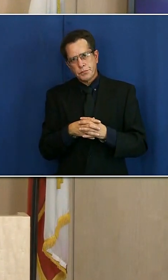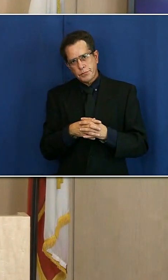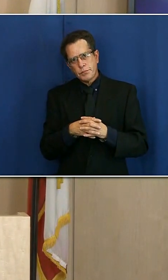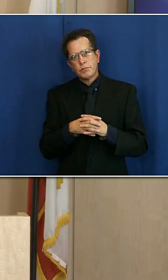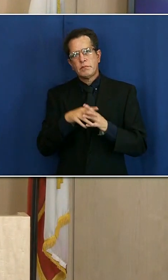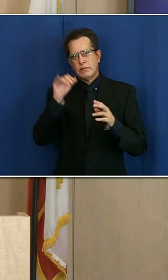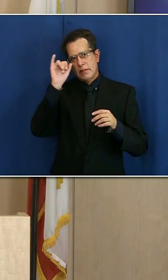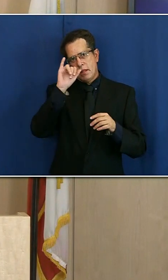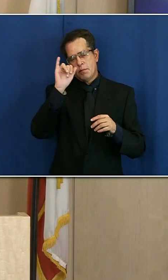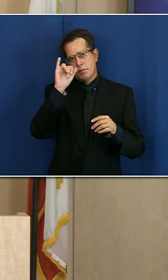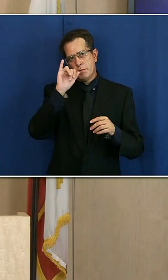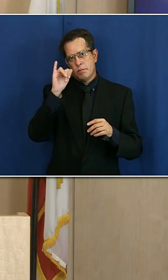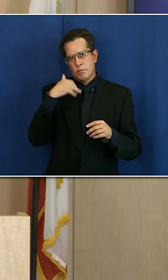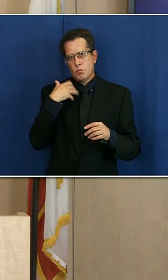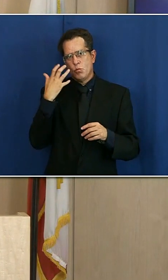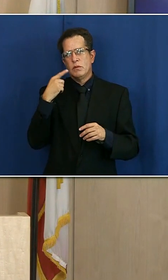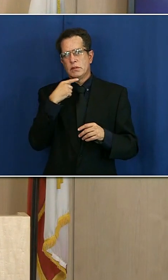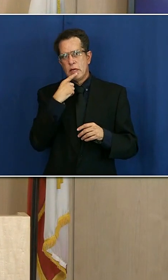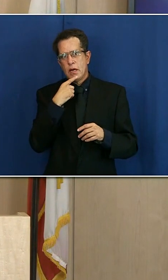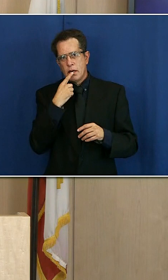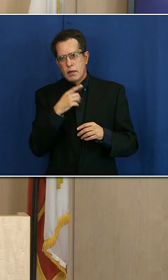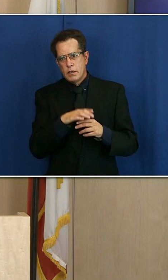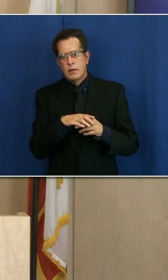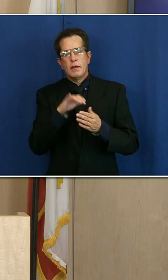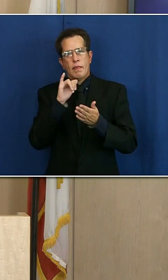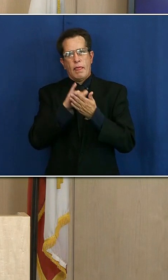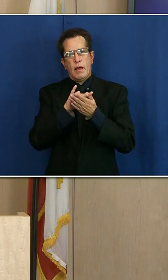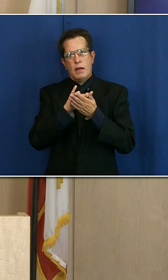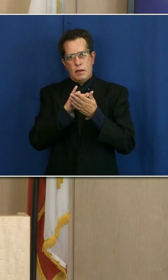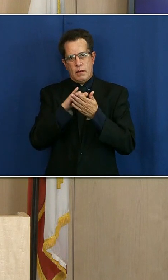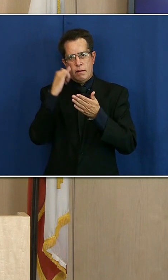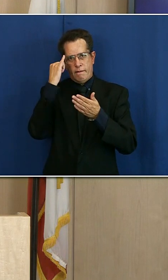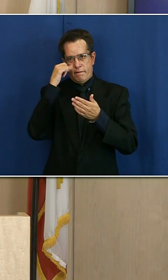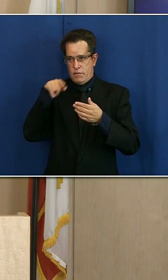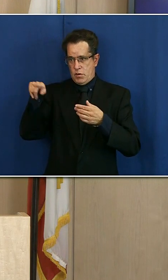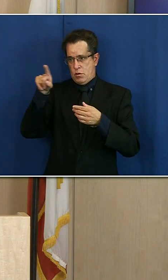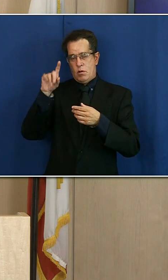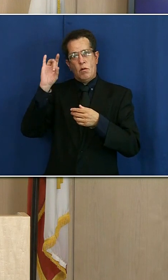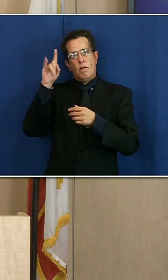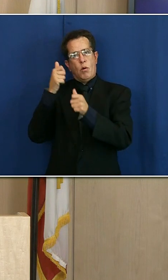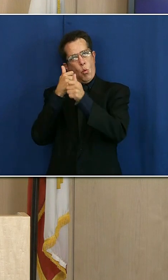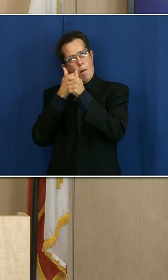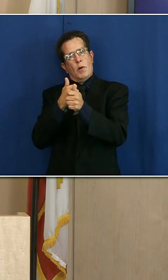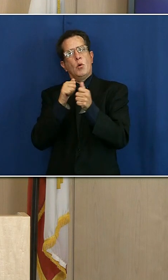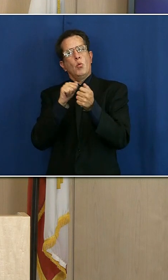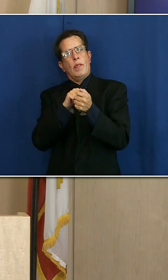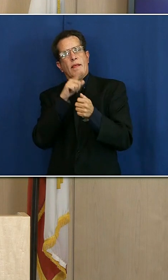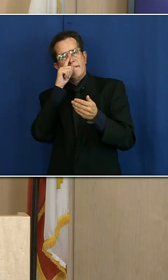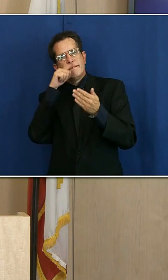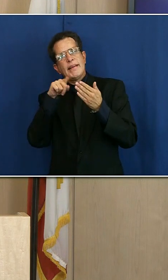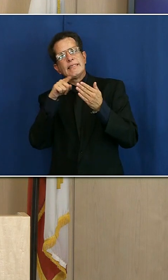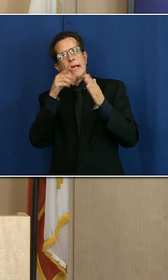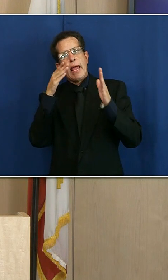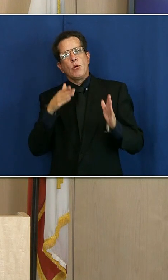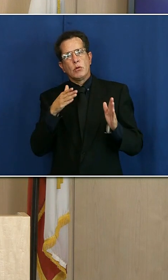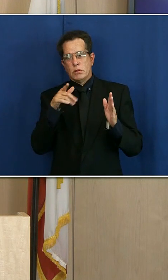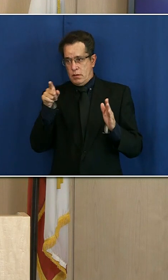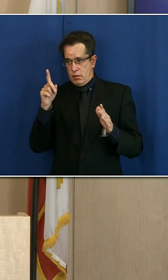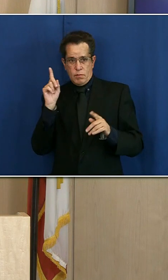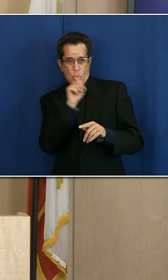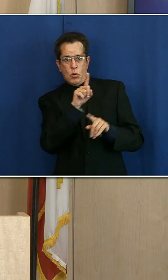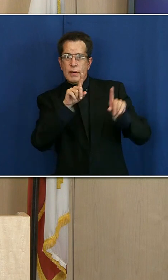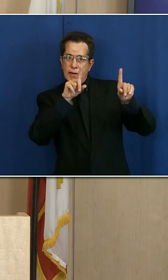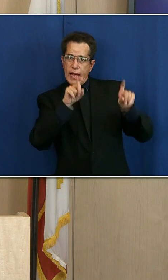the issue of cooperating with the investigators and getting tested when they think they might have